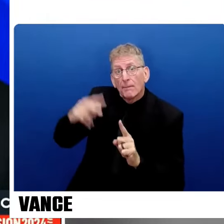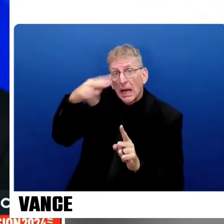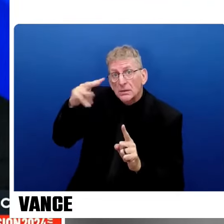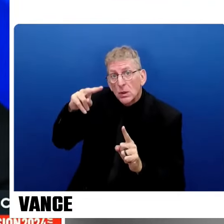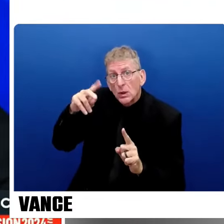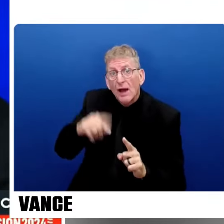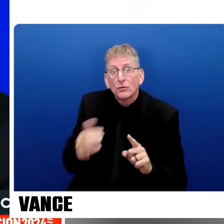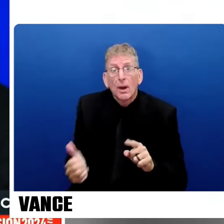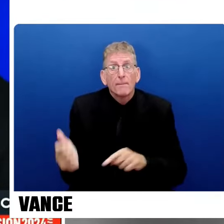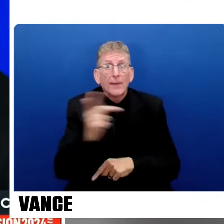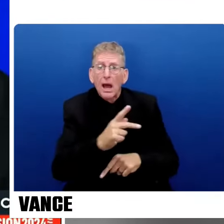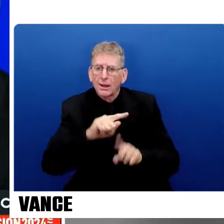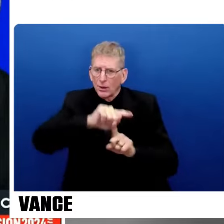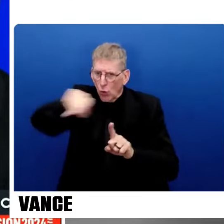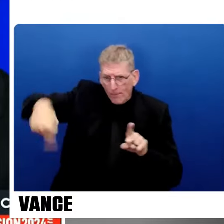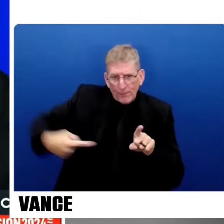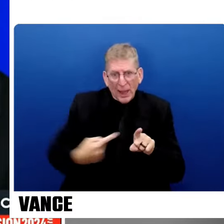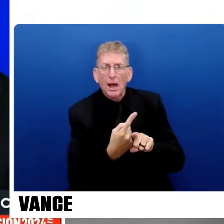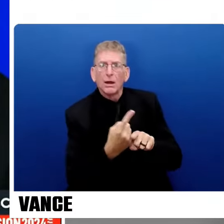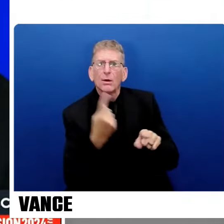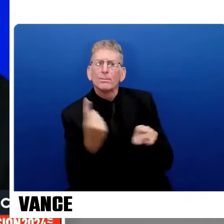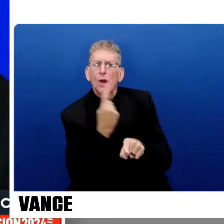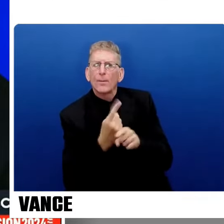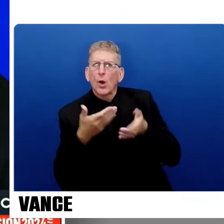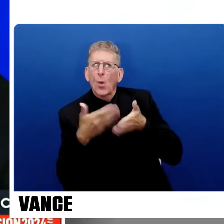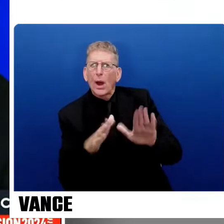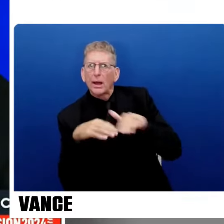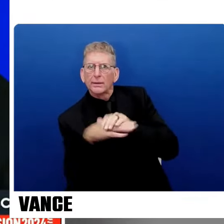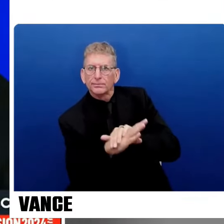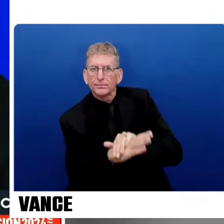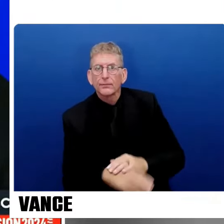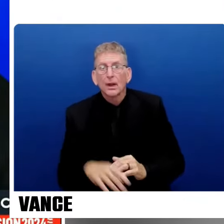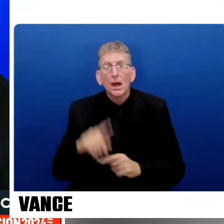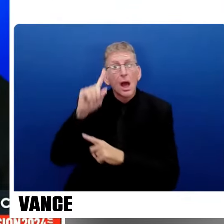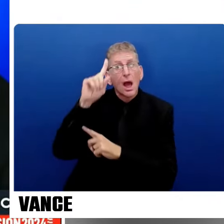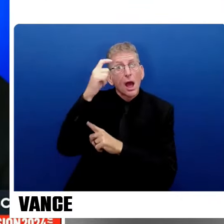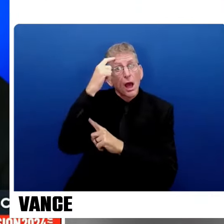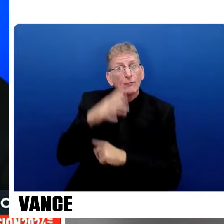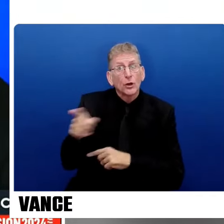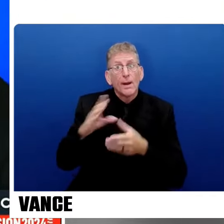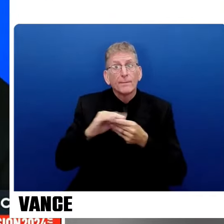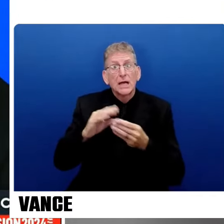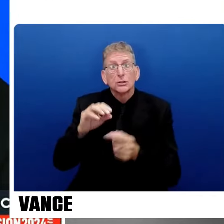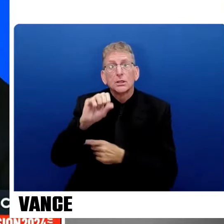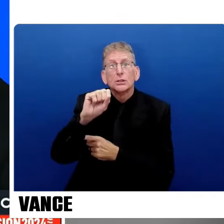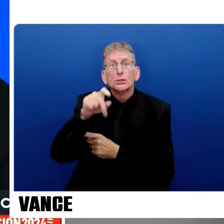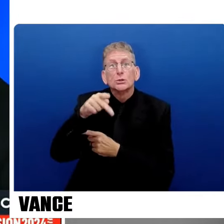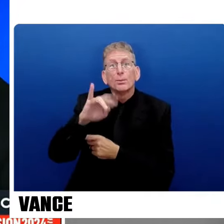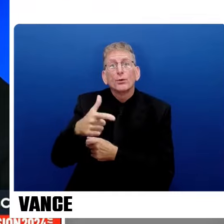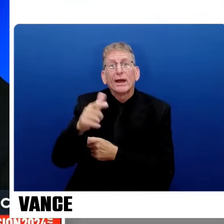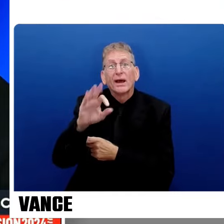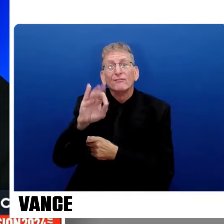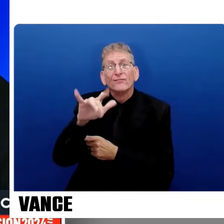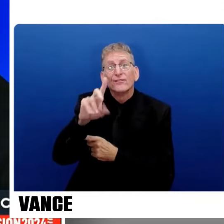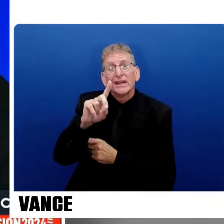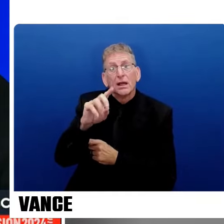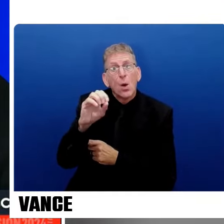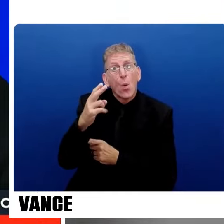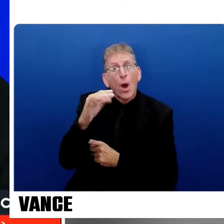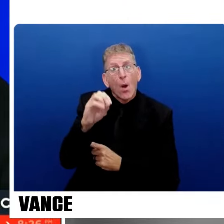very worried about the things that I've said in Springfield. Look, in Springfield, Ohio, and in communities all across this